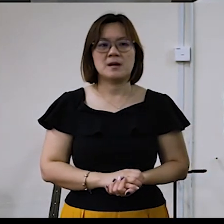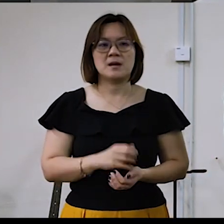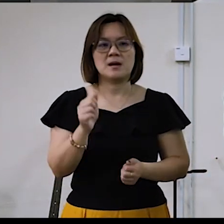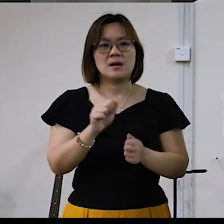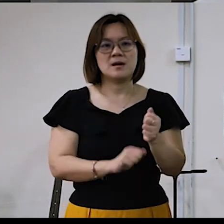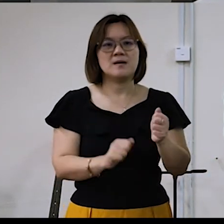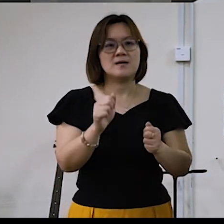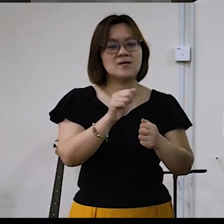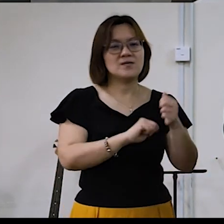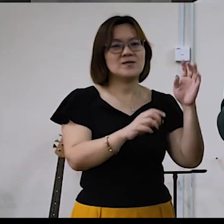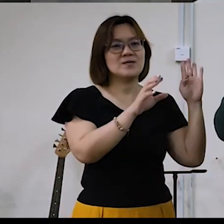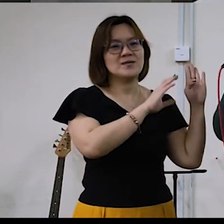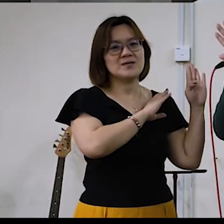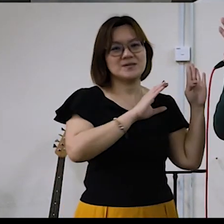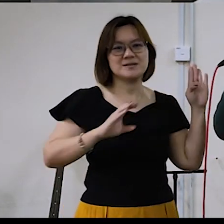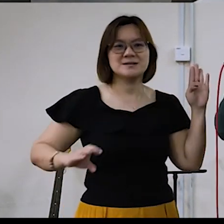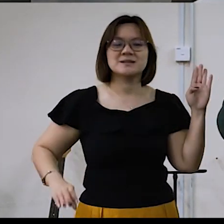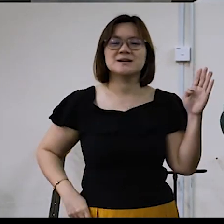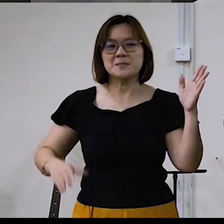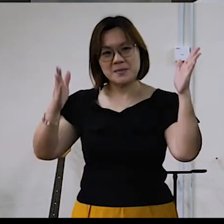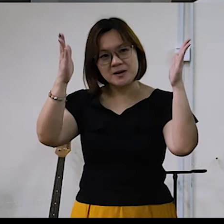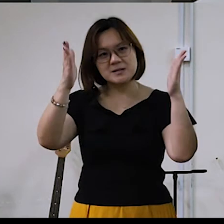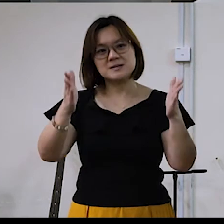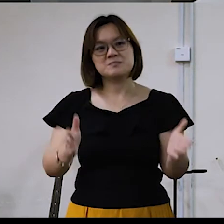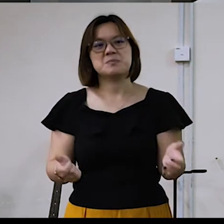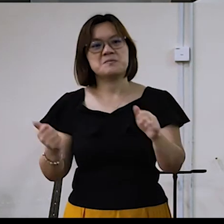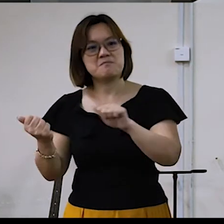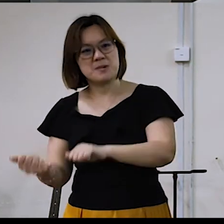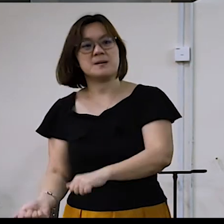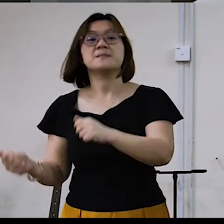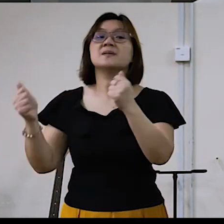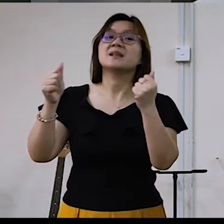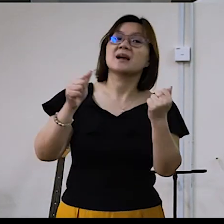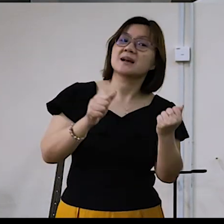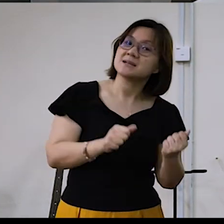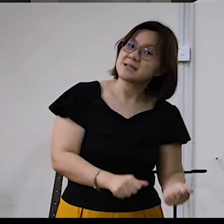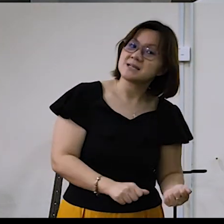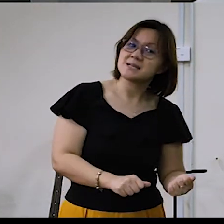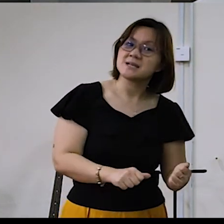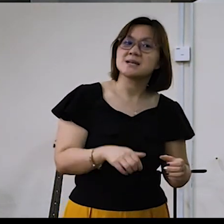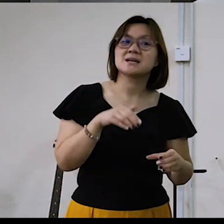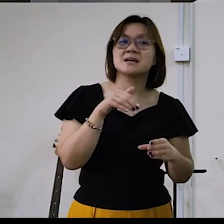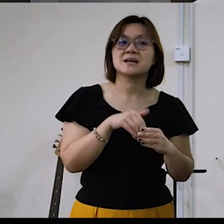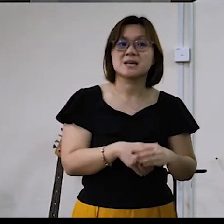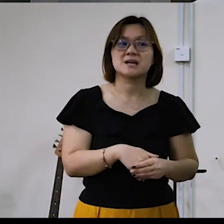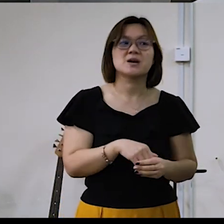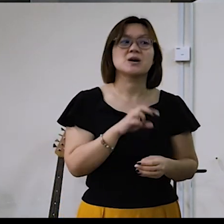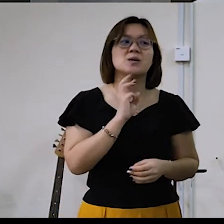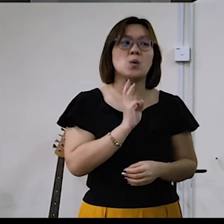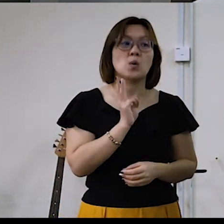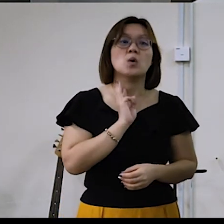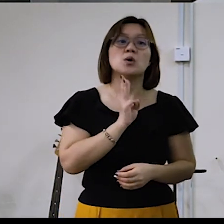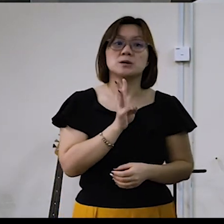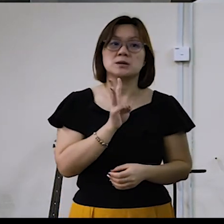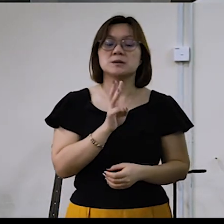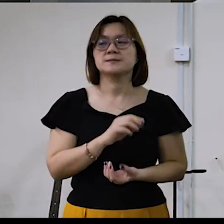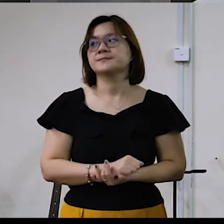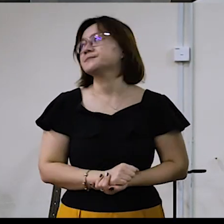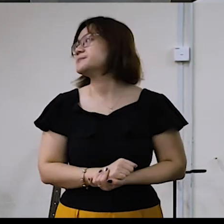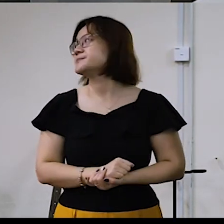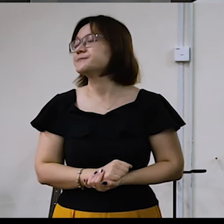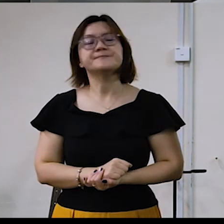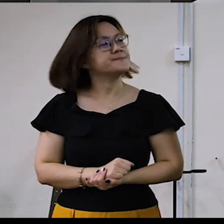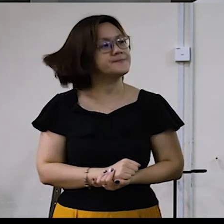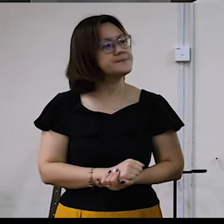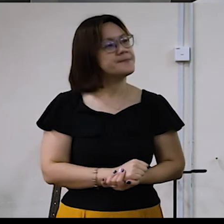listening? Yeah. For those of you who have not been baptized, it's time for you to get baptized. Speak to Pastor Amanda, speak to Elder Cheryl. They